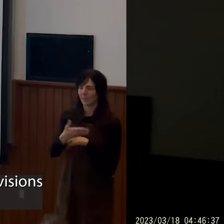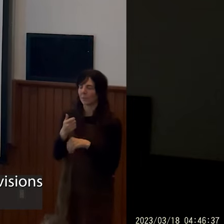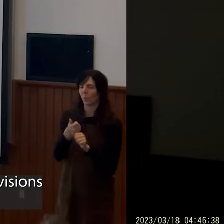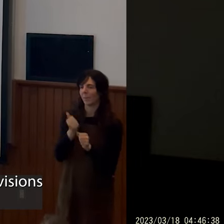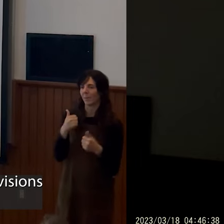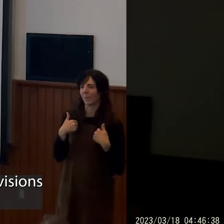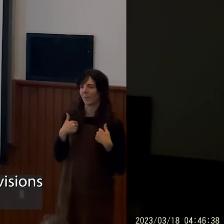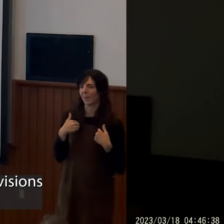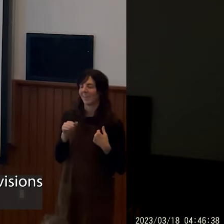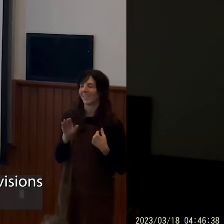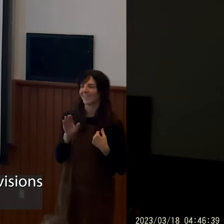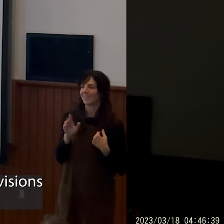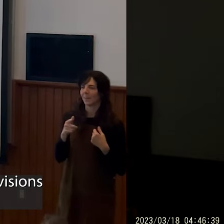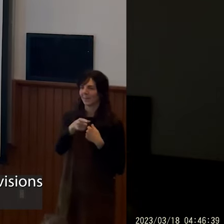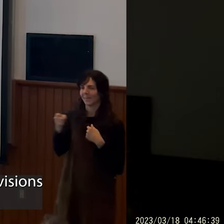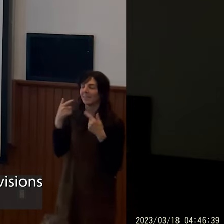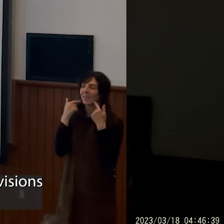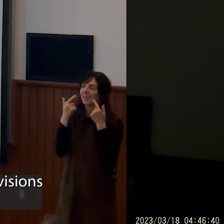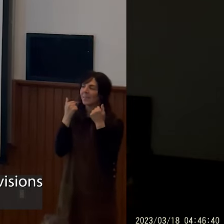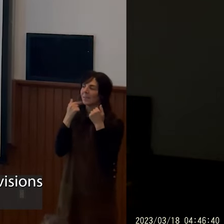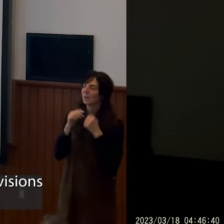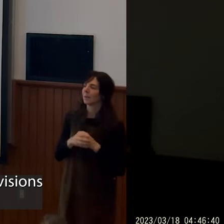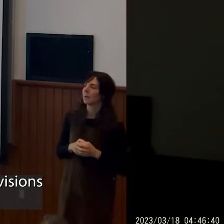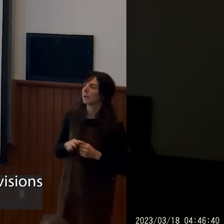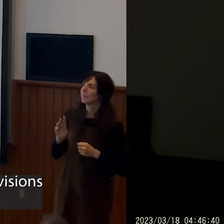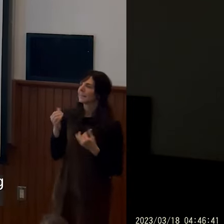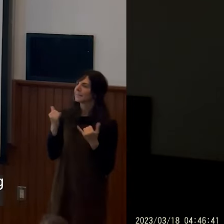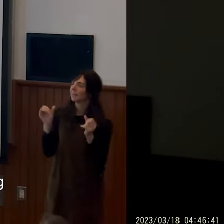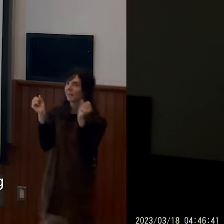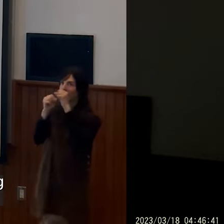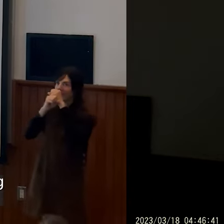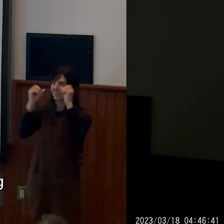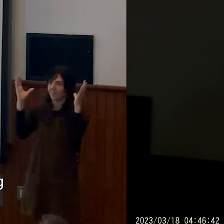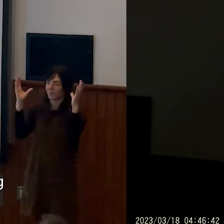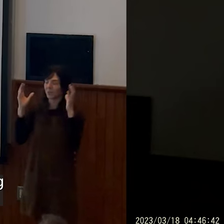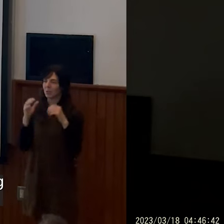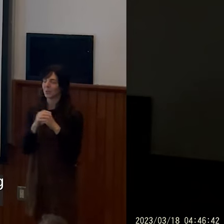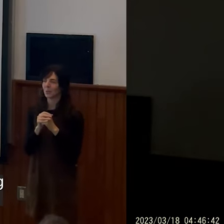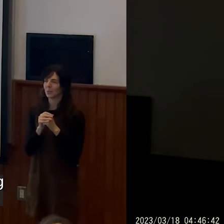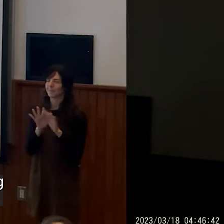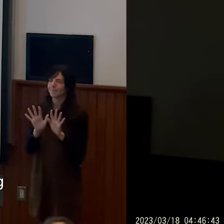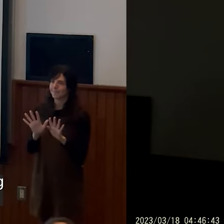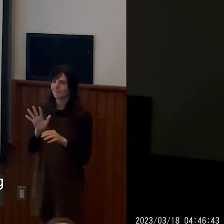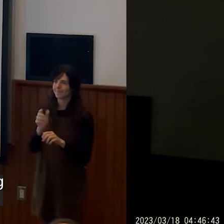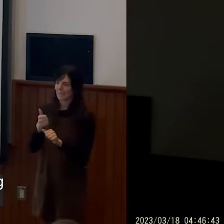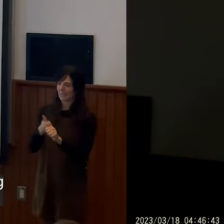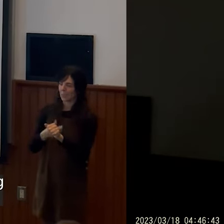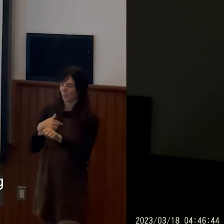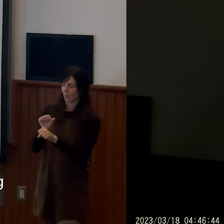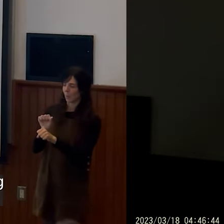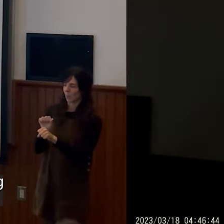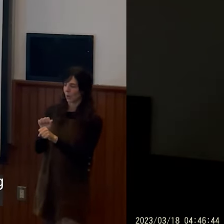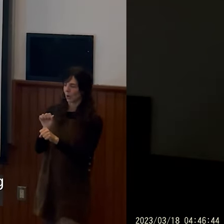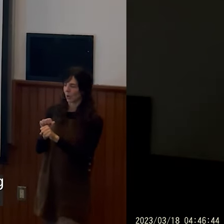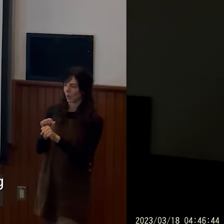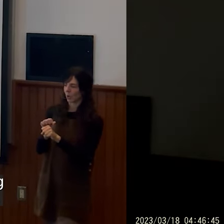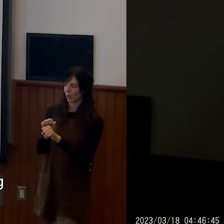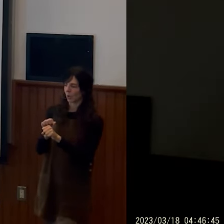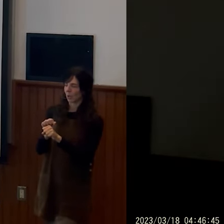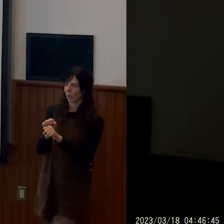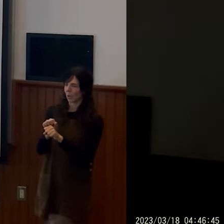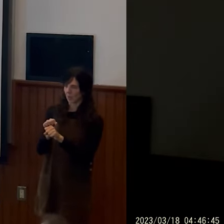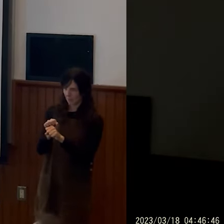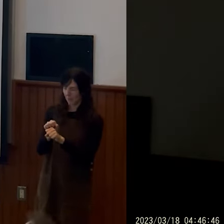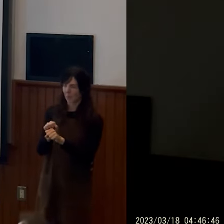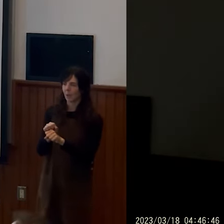I think back about all these visions, I think maybe each one of my work is working towards certain